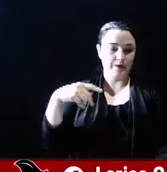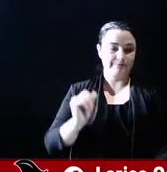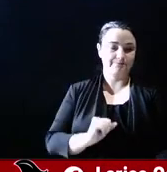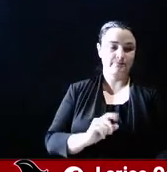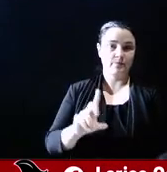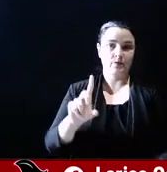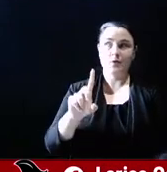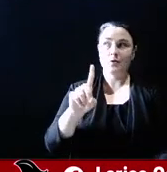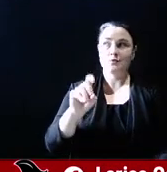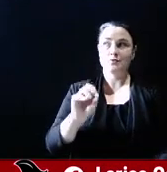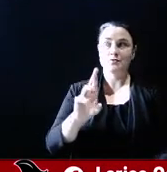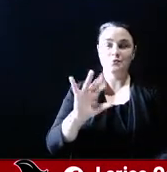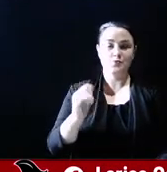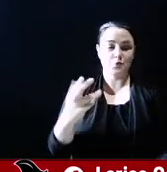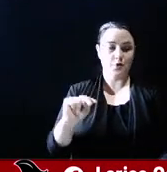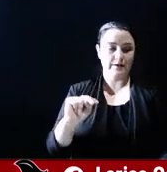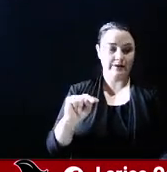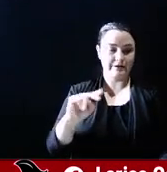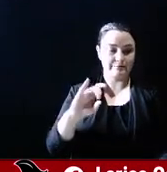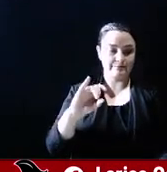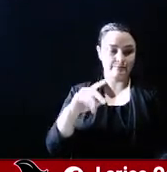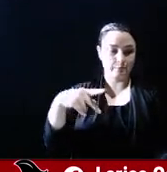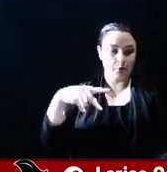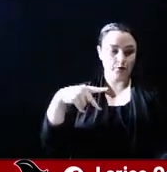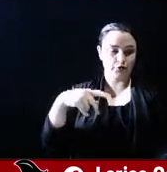Doran Jace Pulcher.